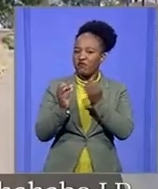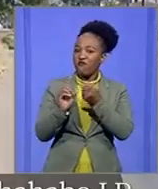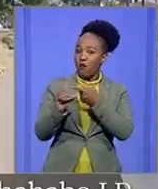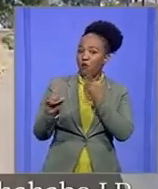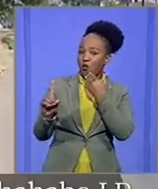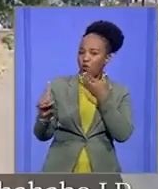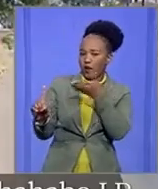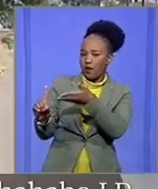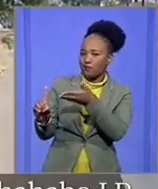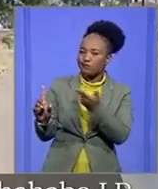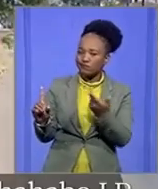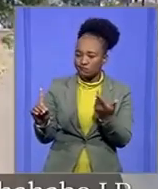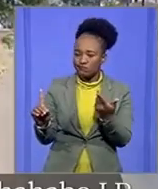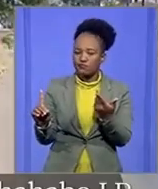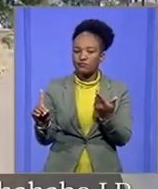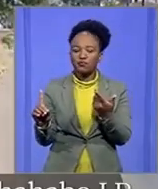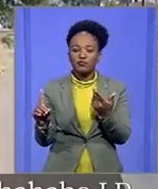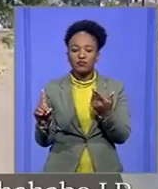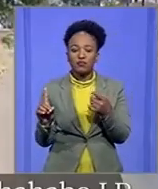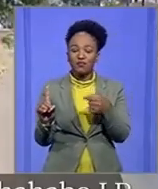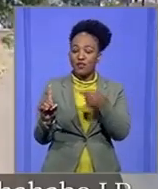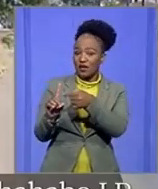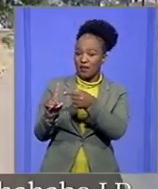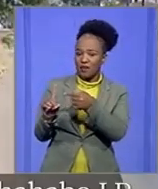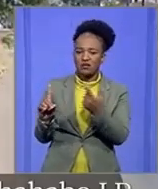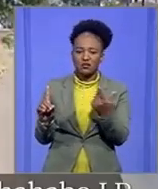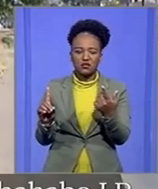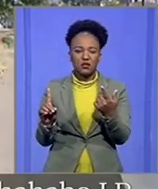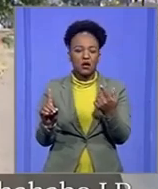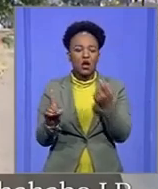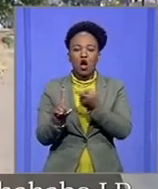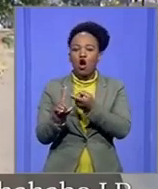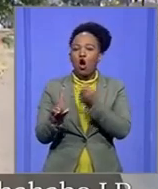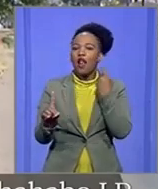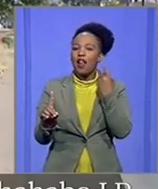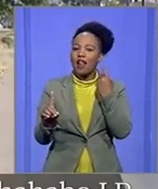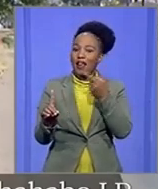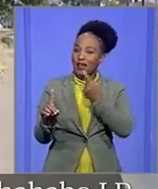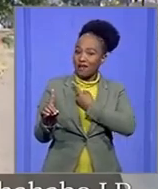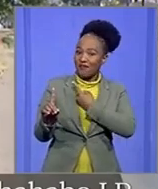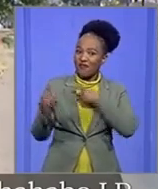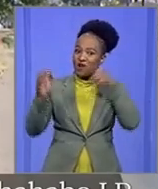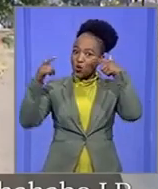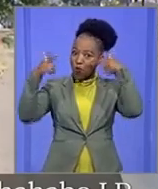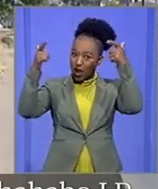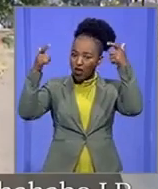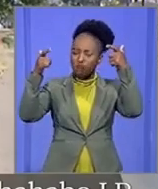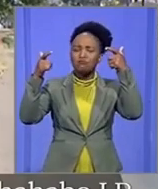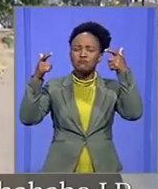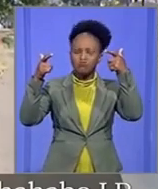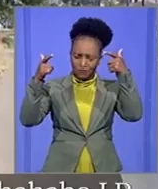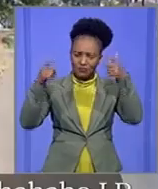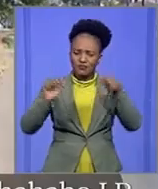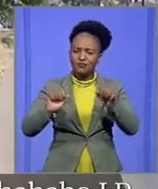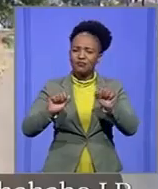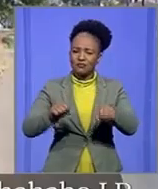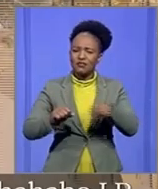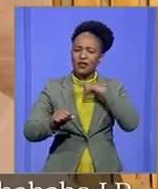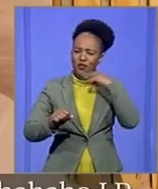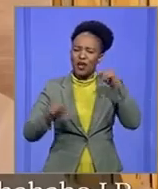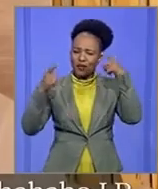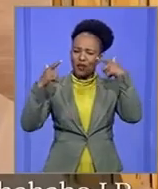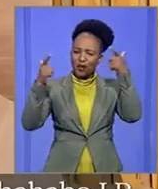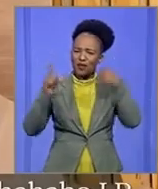want to let people know that Makhadzi indeed, she doesn't call herself a queen for nothing. She is the queen indeed. She knows what she's capable